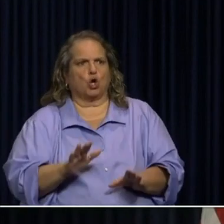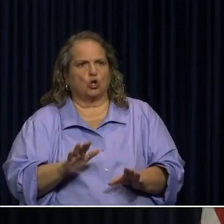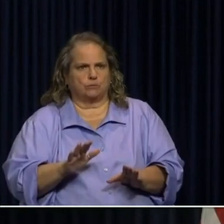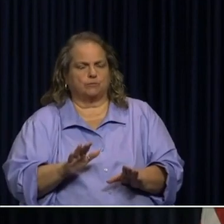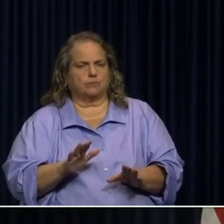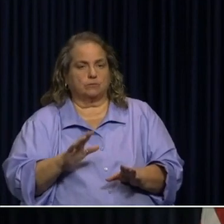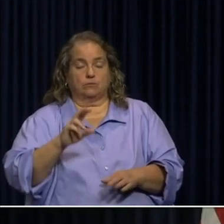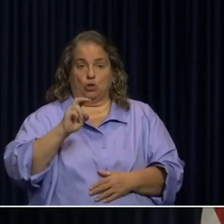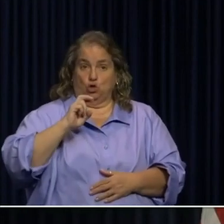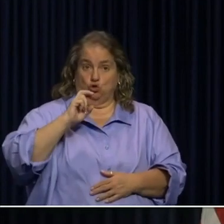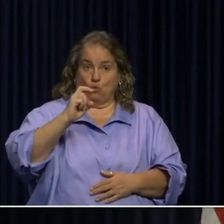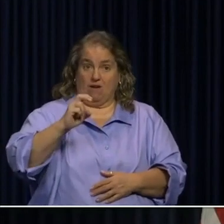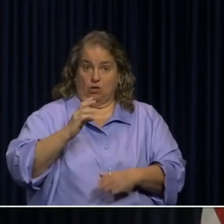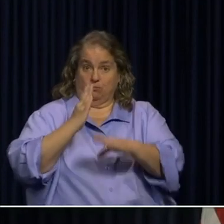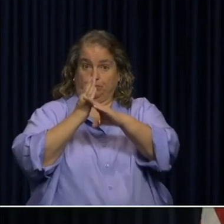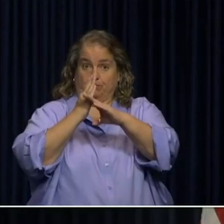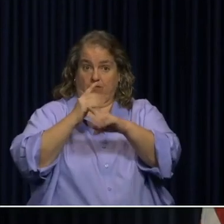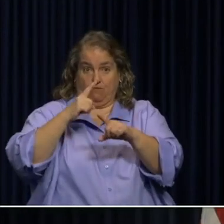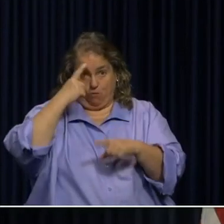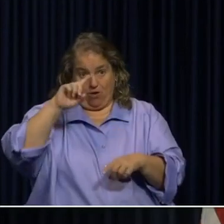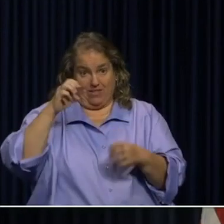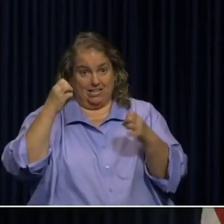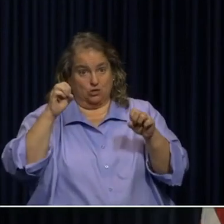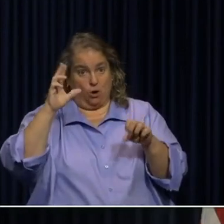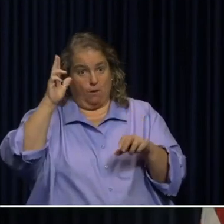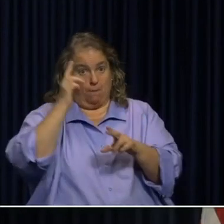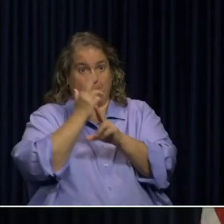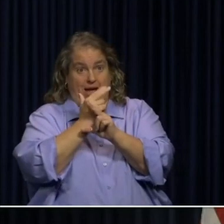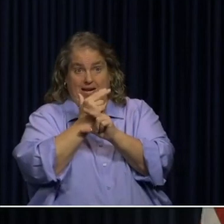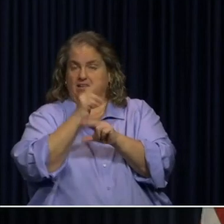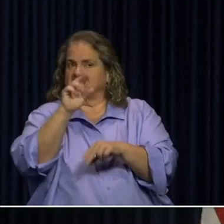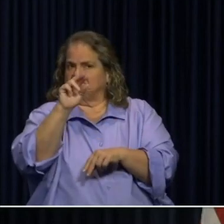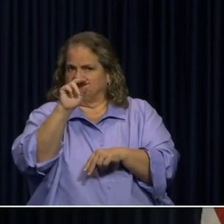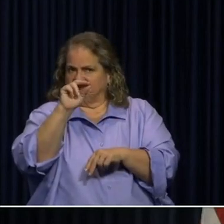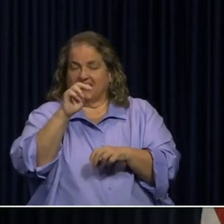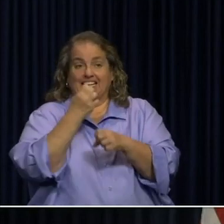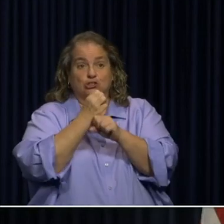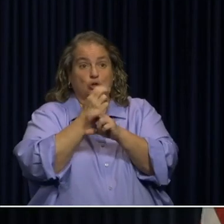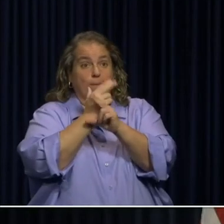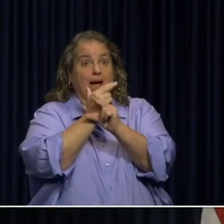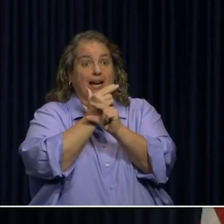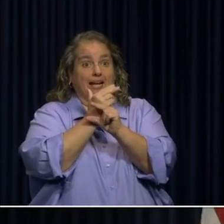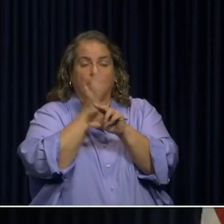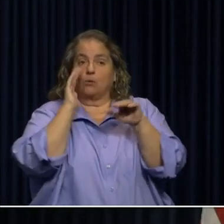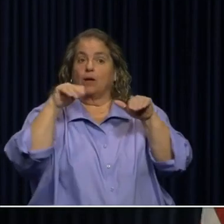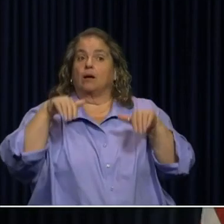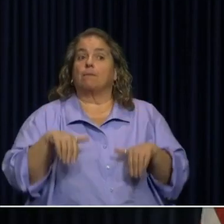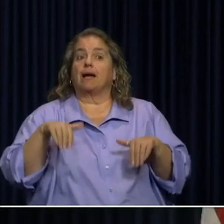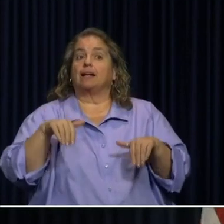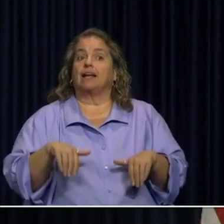does not apply. So those that have been worried about whether the Easter Bunny